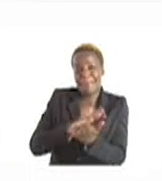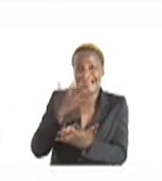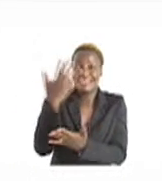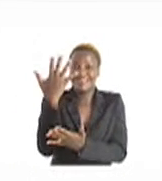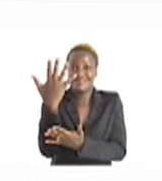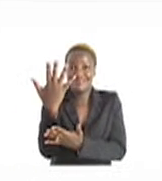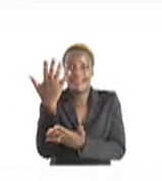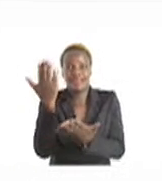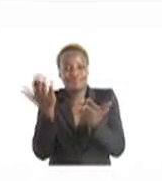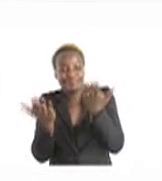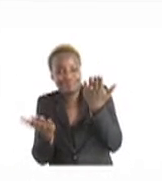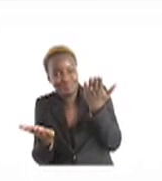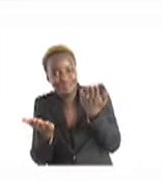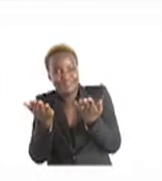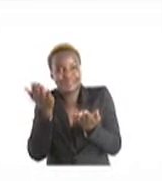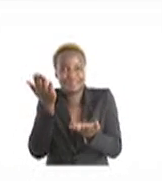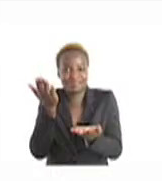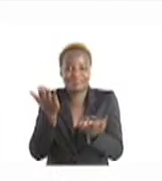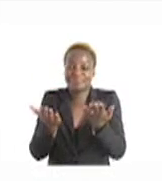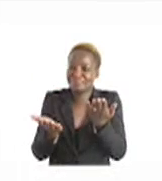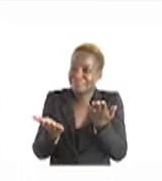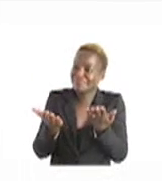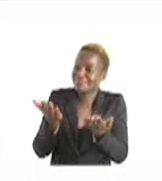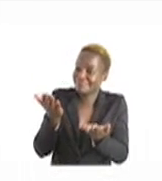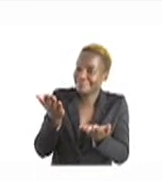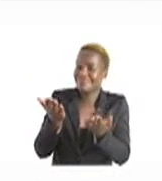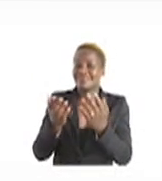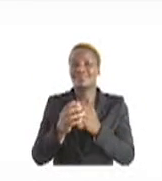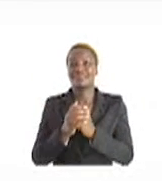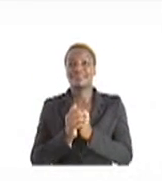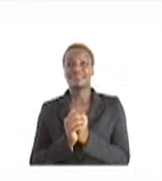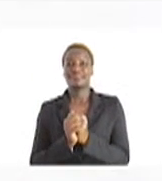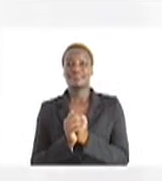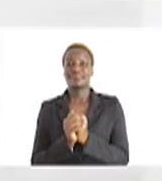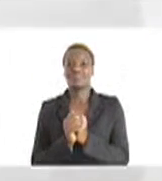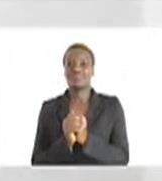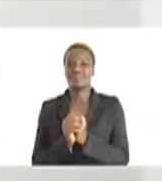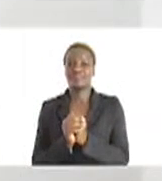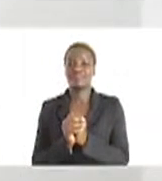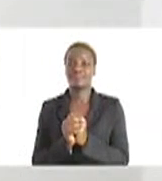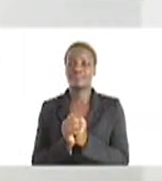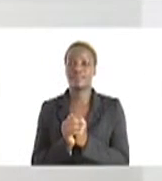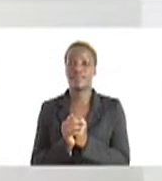will focus on comparisons. Okay. Come, Leandre, quickly.